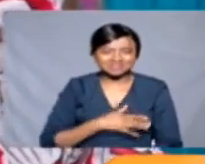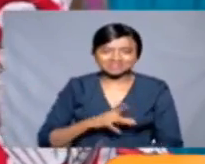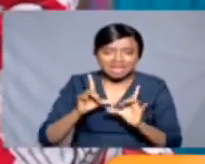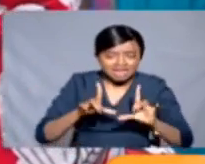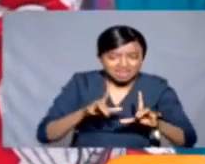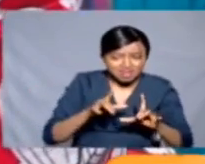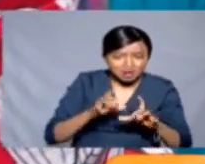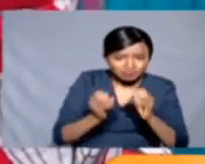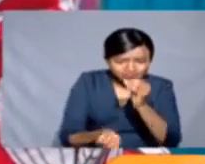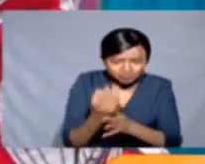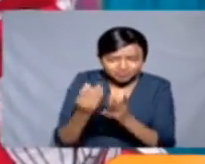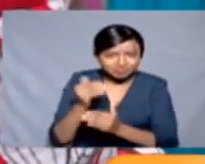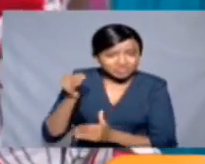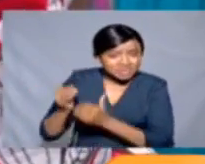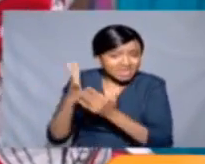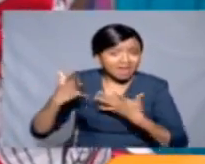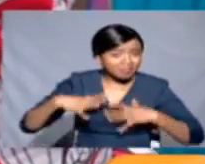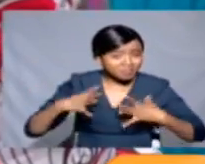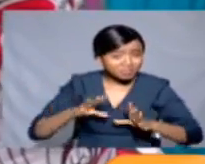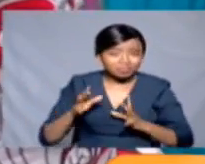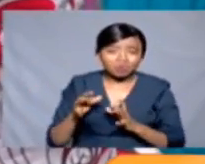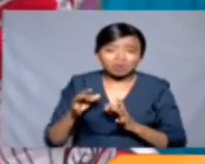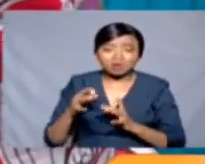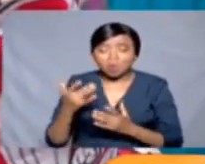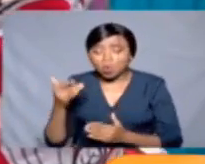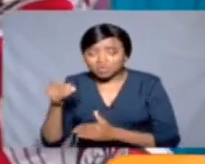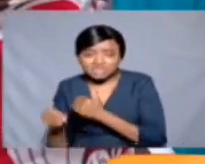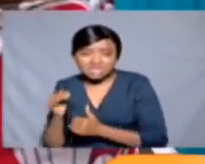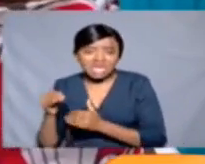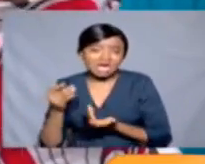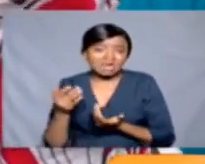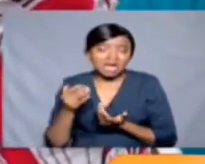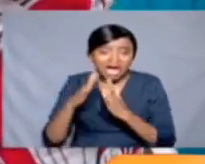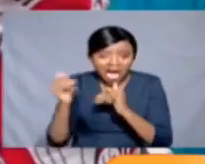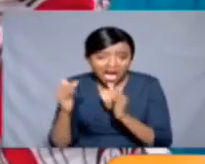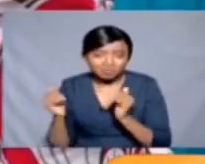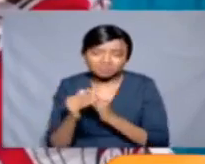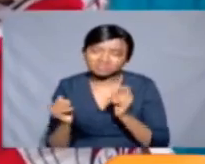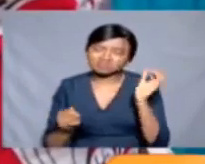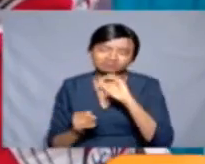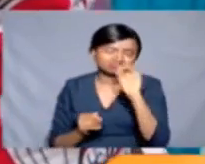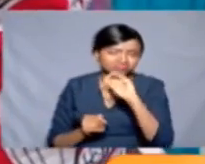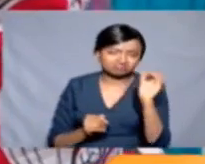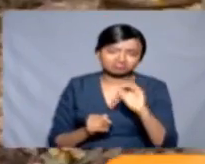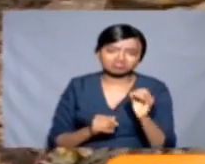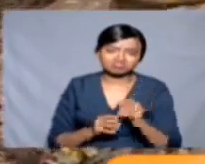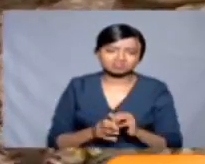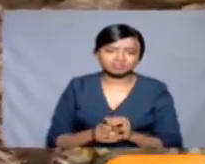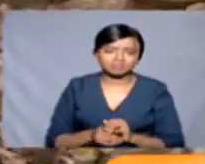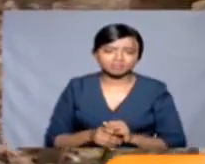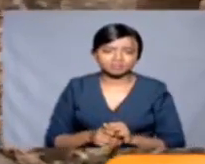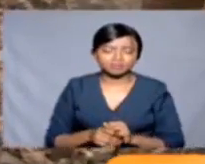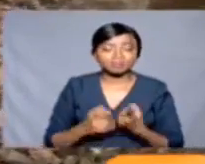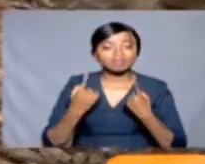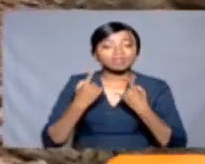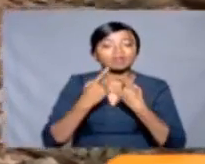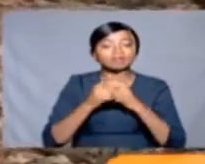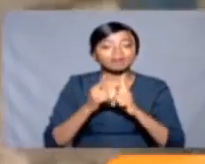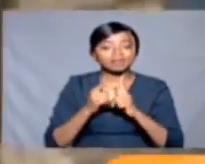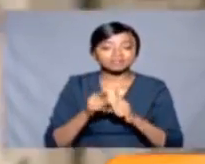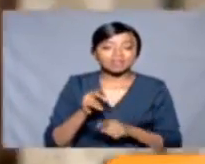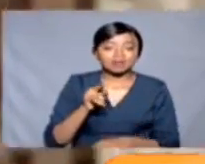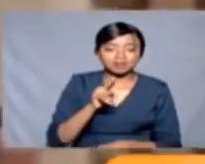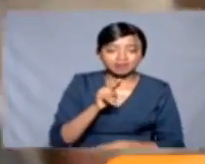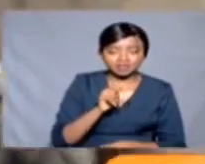nini na watu. Ama karibu na kijiji kwa vile kijiji imebeba watu wengi sana. But the National